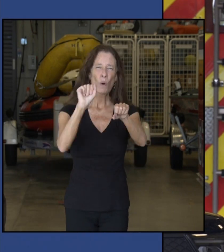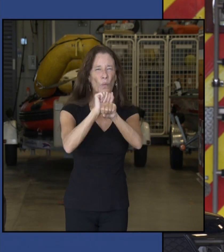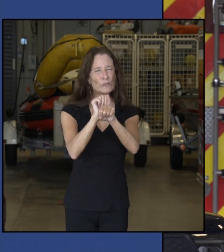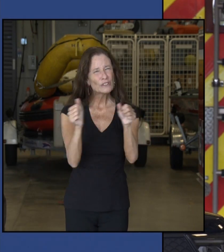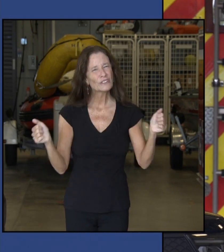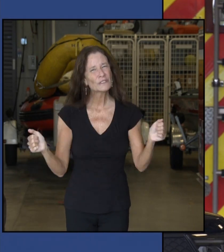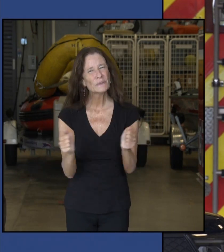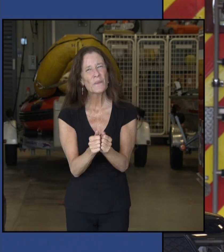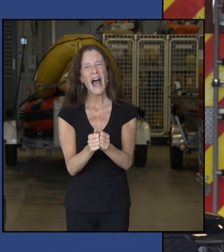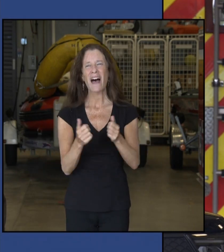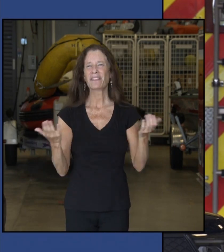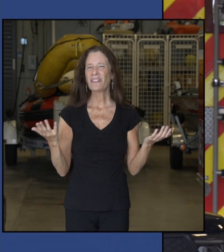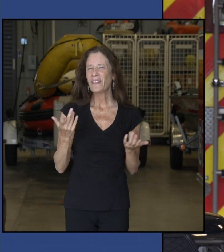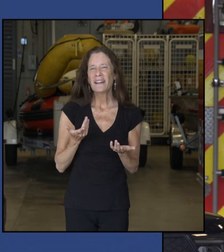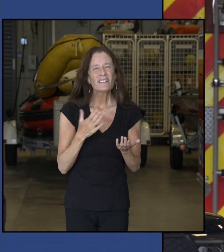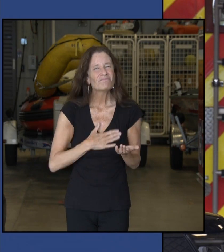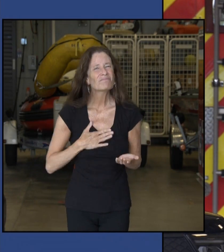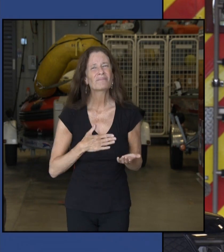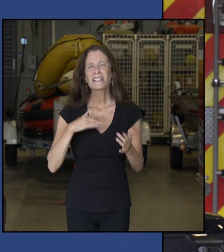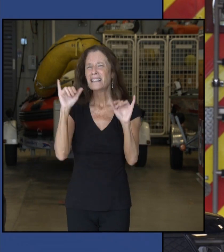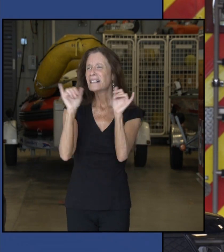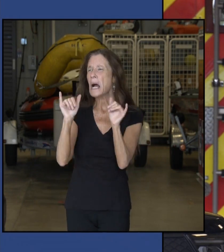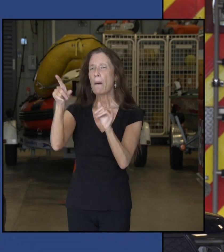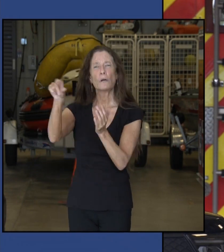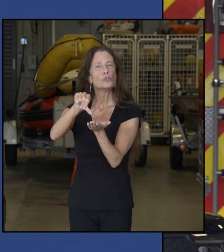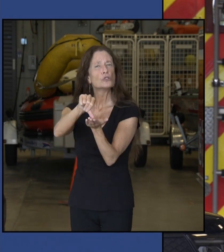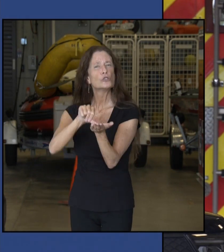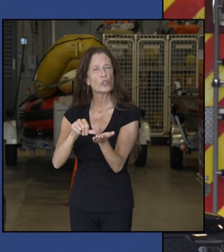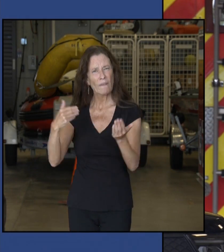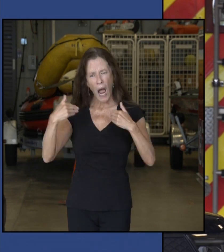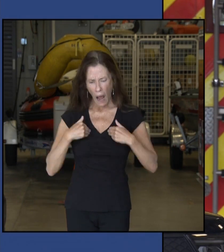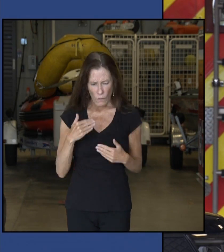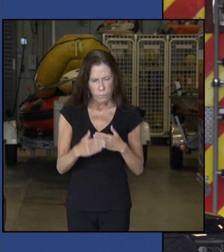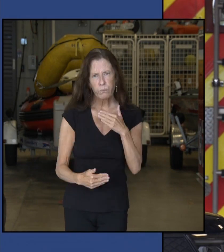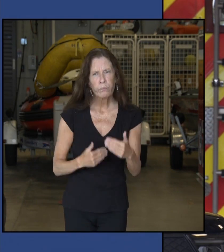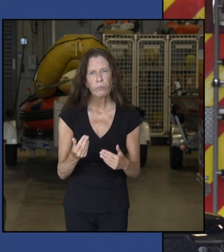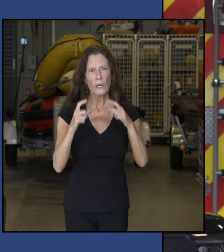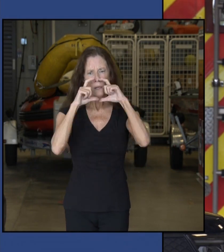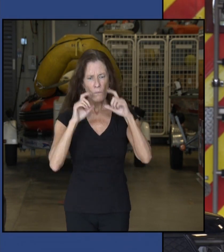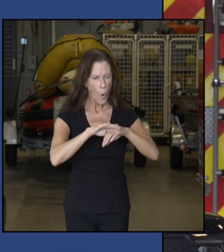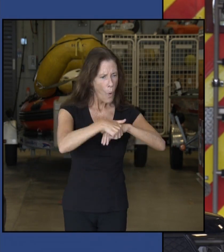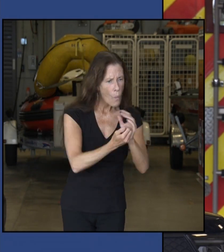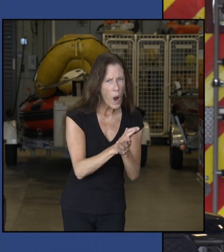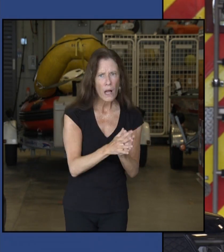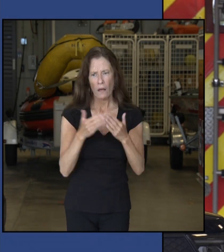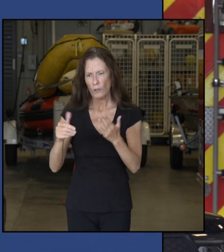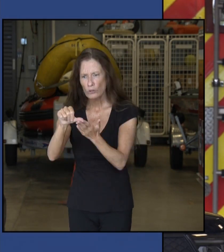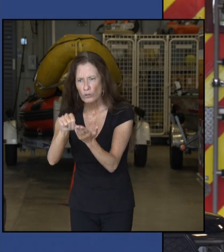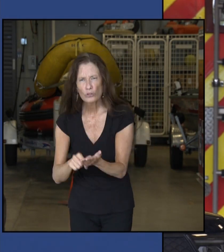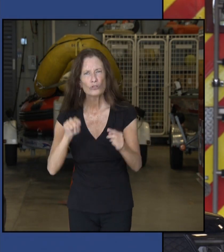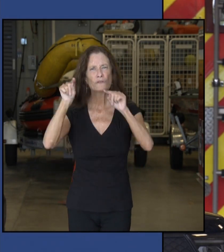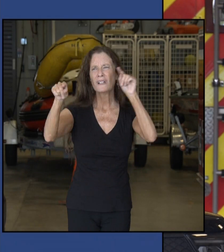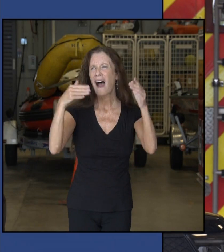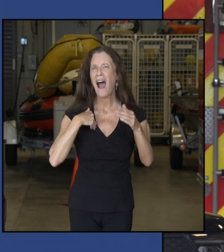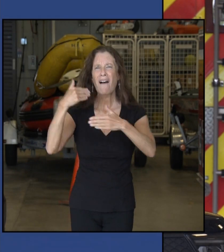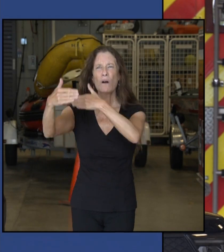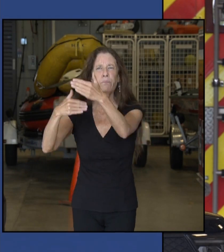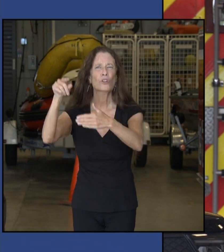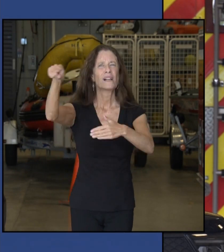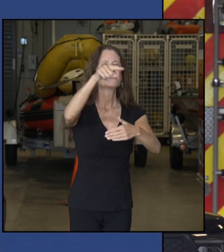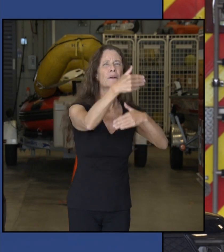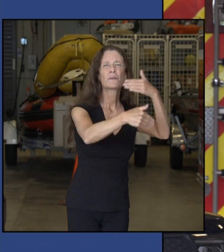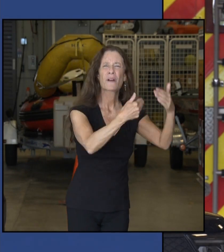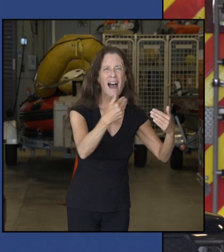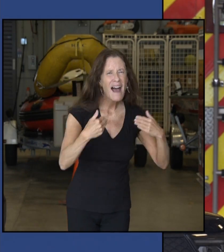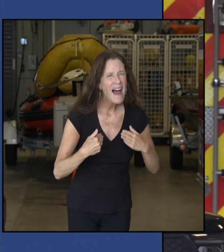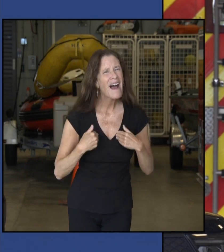and precise to prevent from repeating the cycle that we saw in the spring. We have gained a great